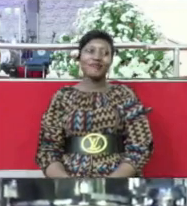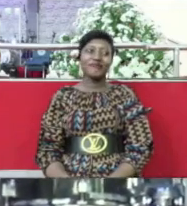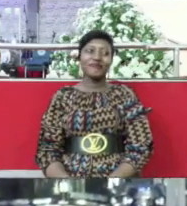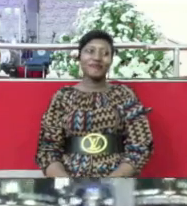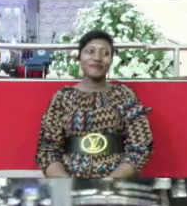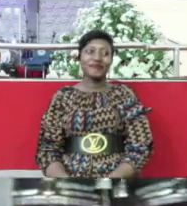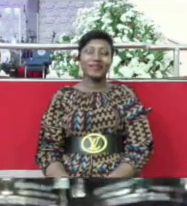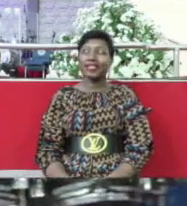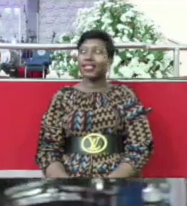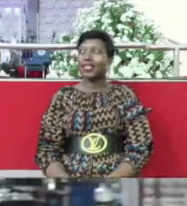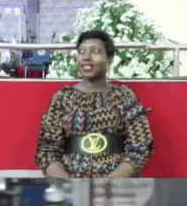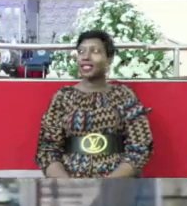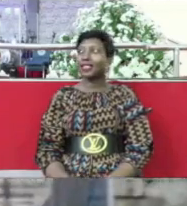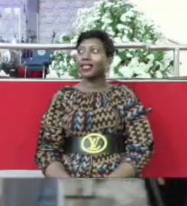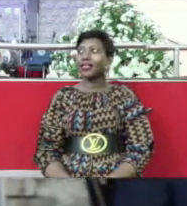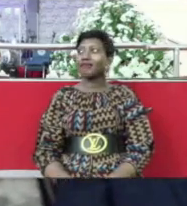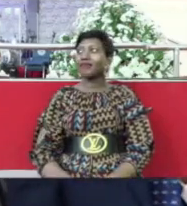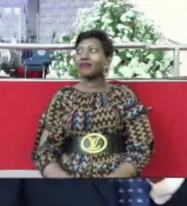Because those days to get hiyo kitu hiyo.